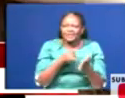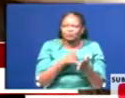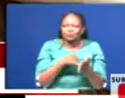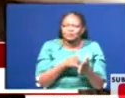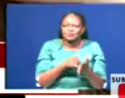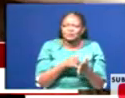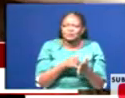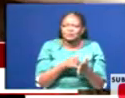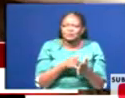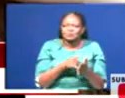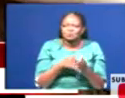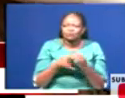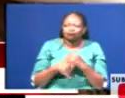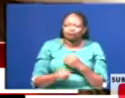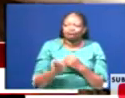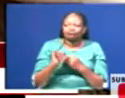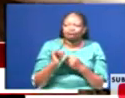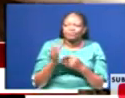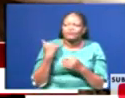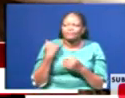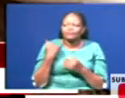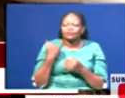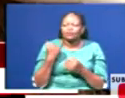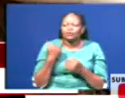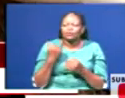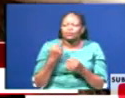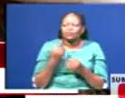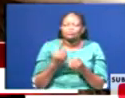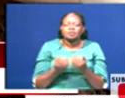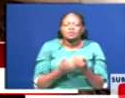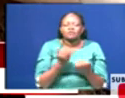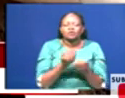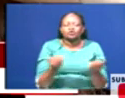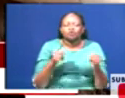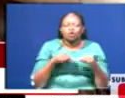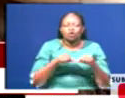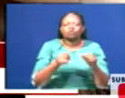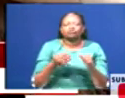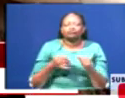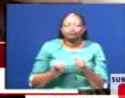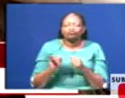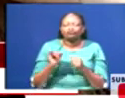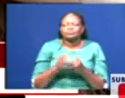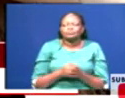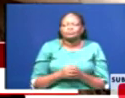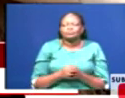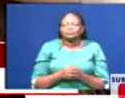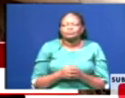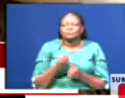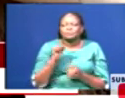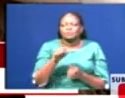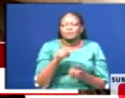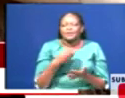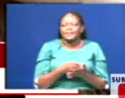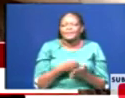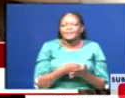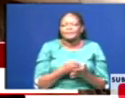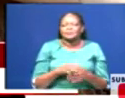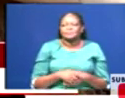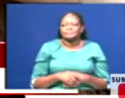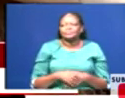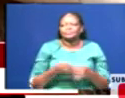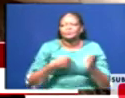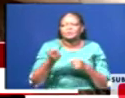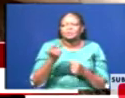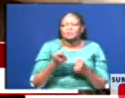urine. You sungura before you lay our toto, it is bado ina urinate. Urine bado ni inauzwa.